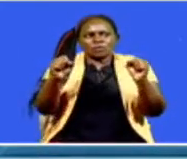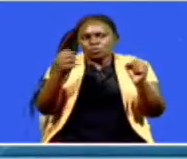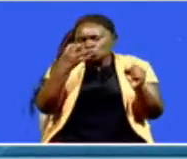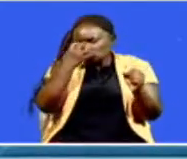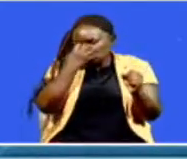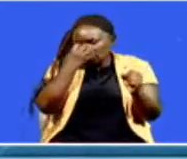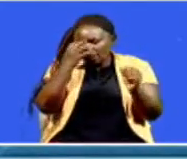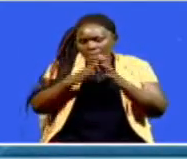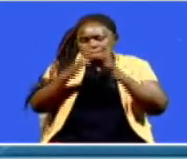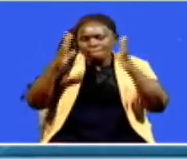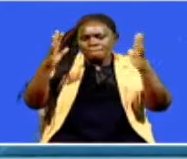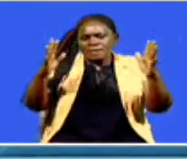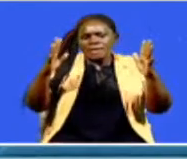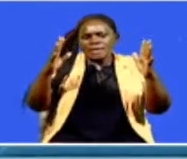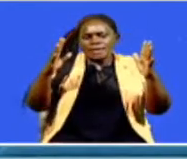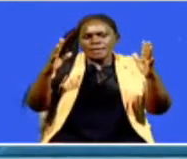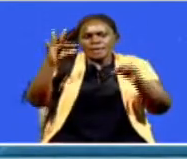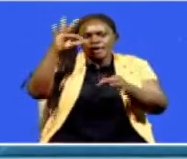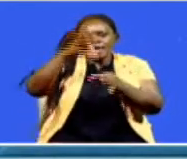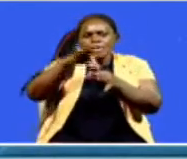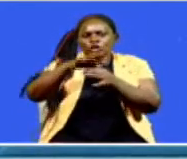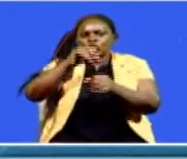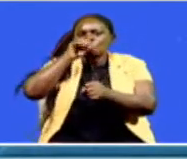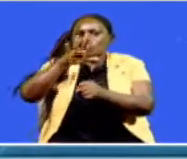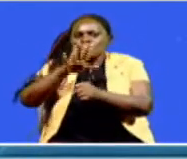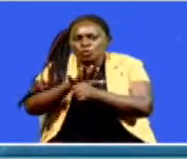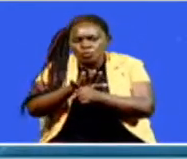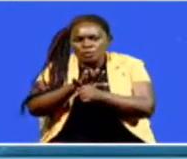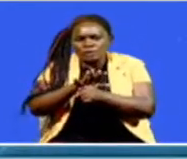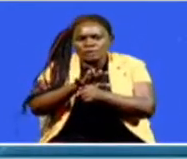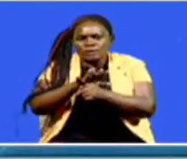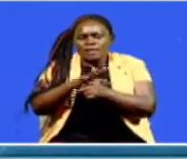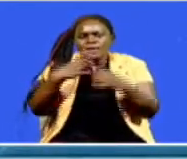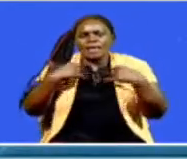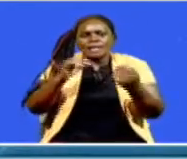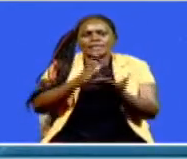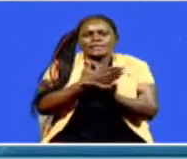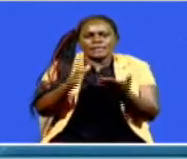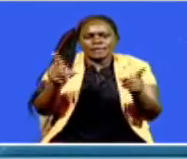one of President Ruto's main election pledge promises to reform the health sector and offer free health services.